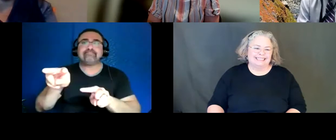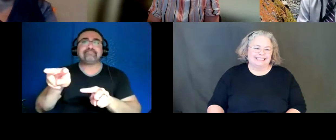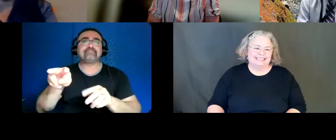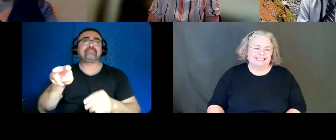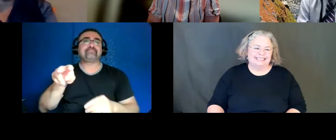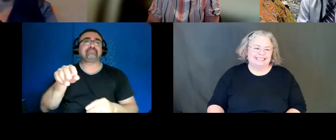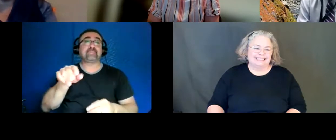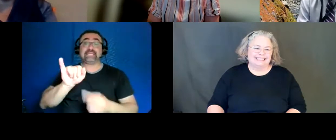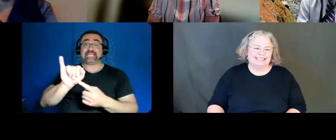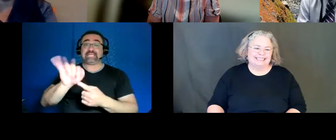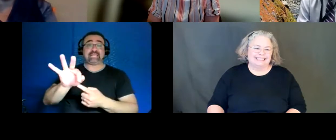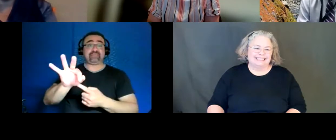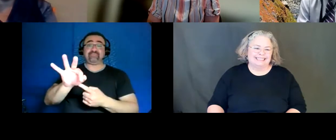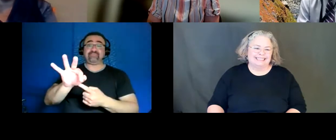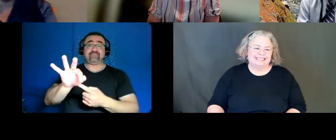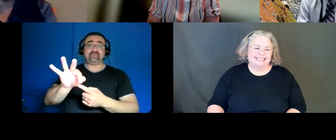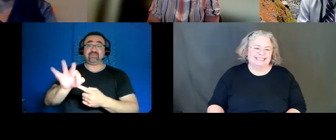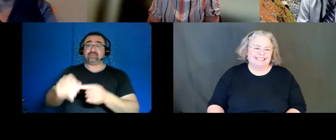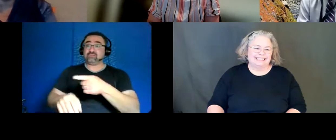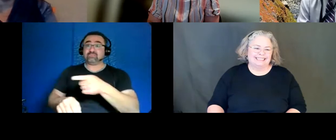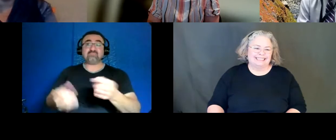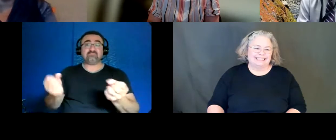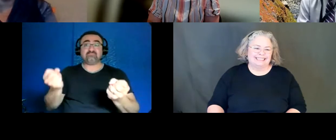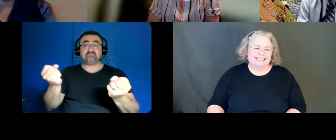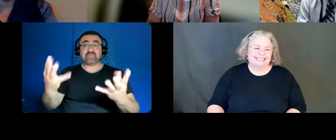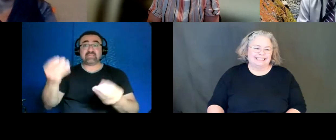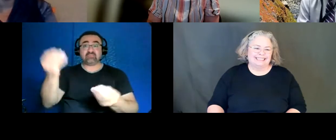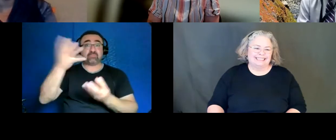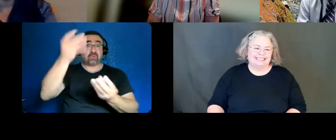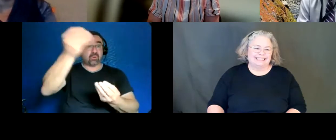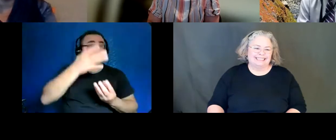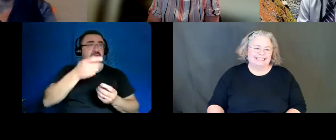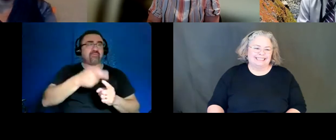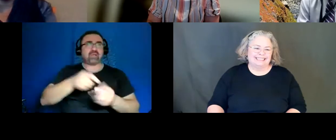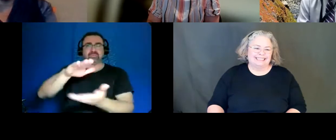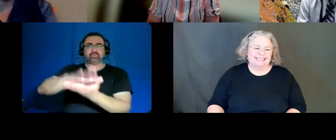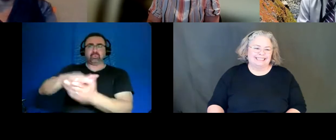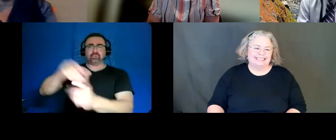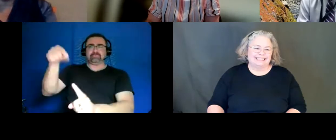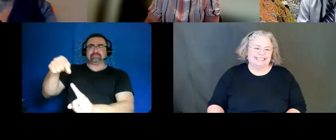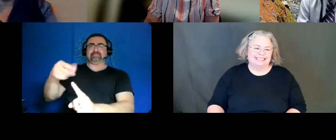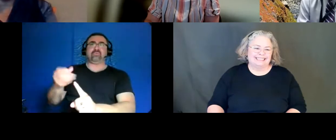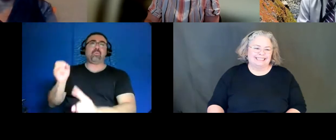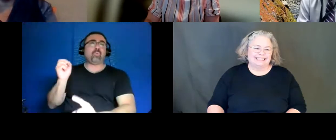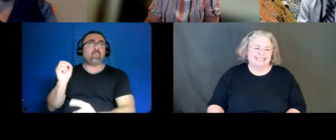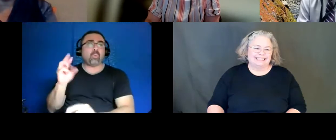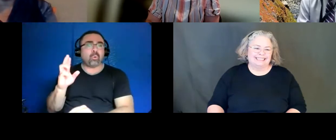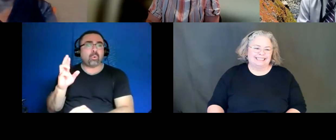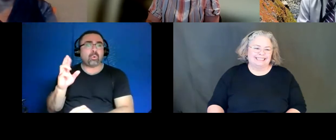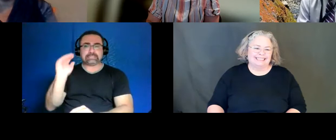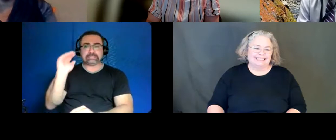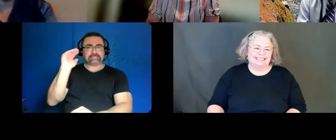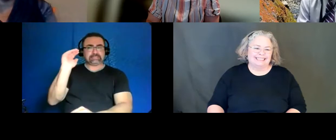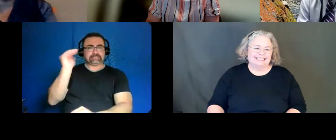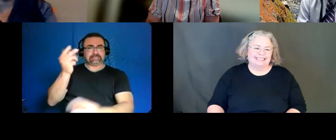they find that they have gotten multiple reports from a certain school, or if they're seeing